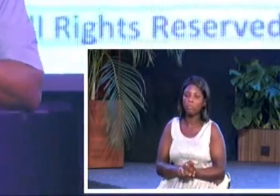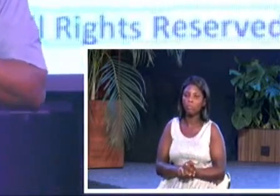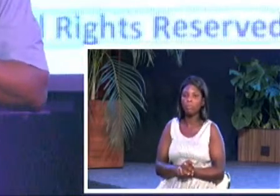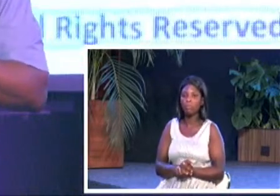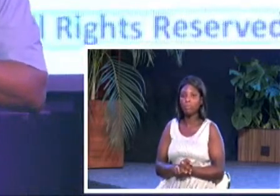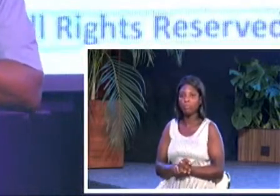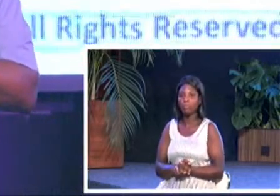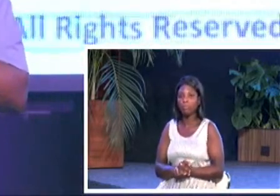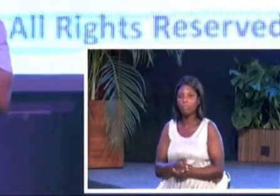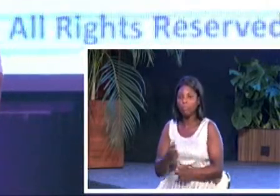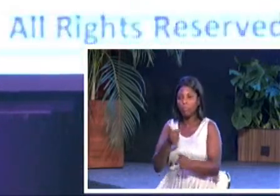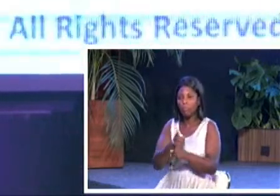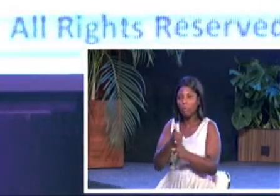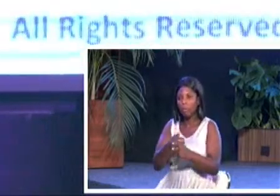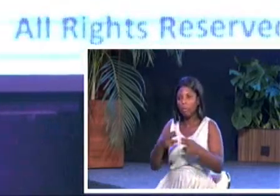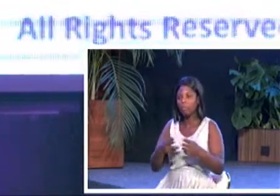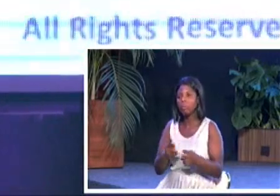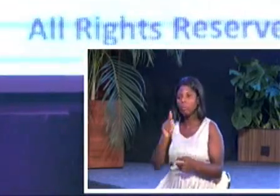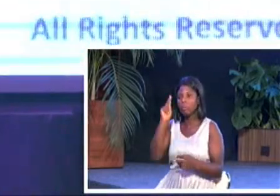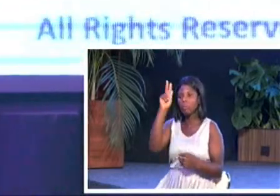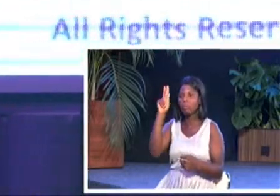upskill yourself or get more